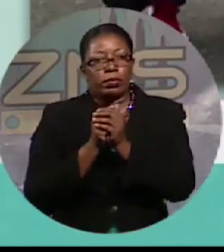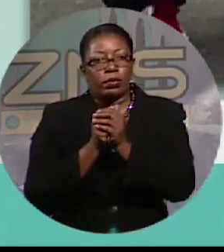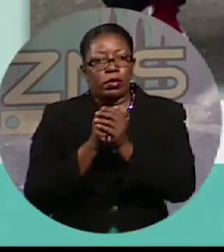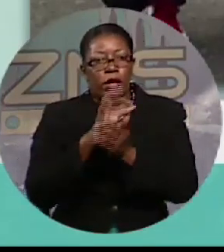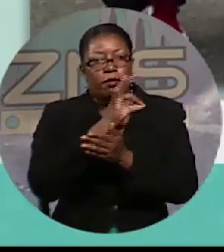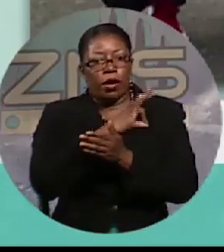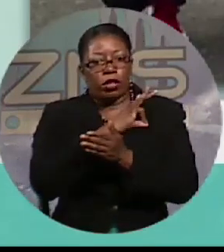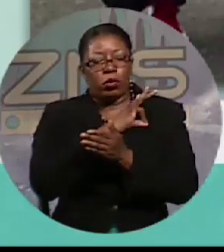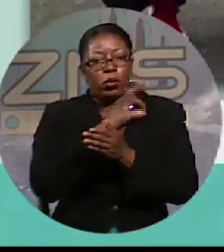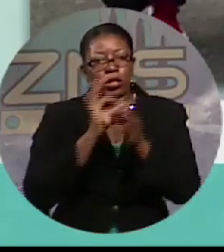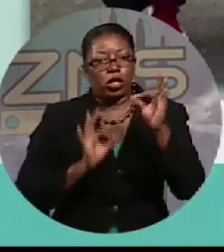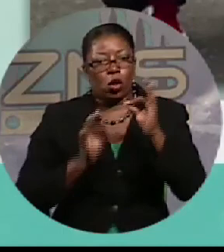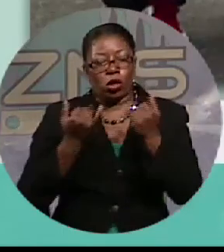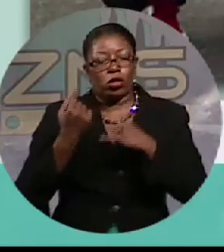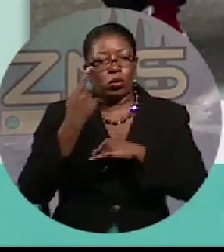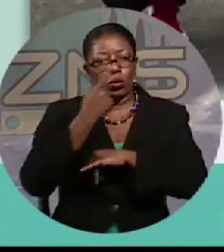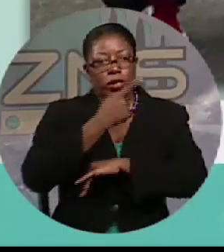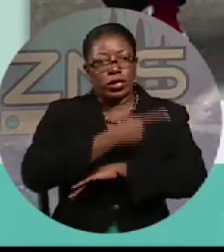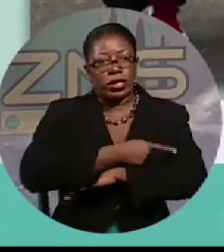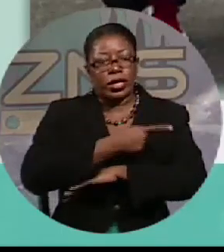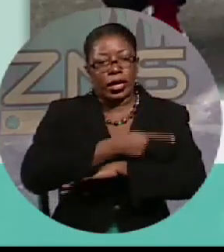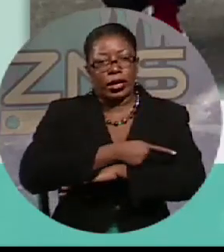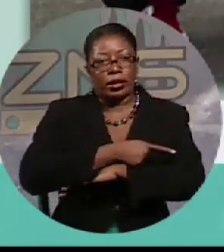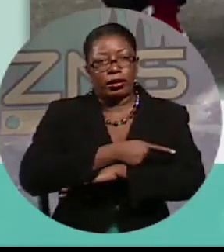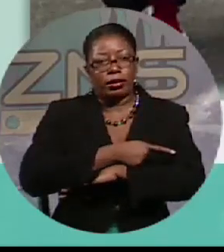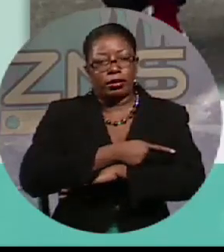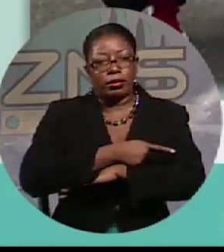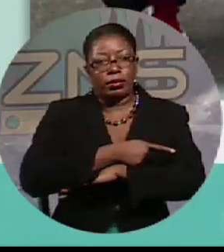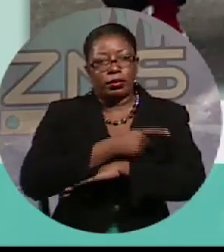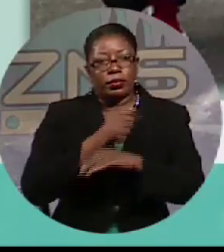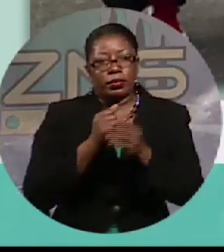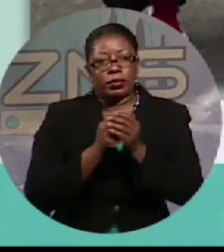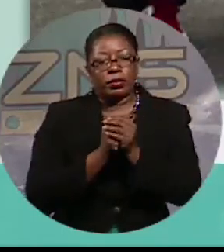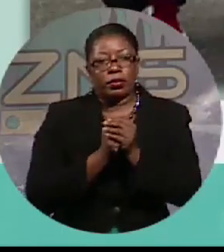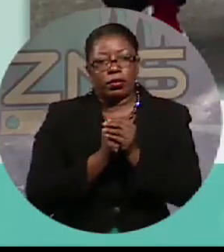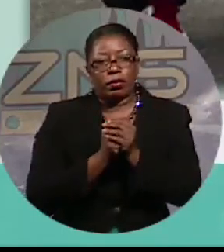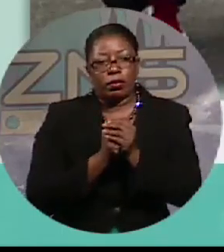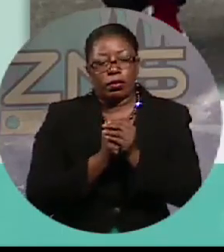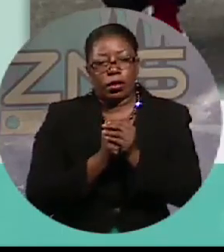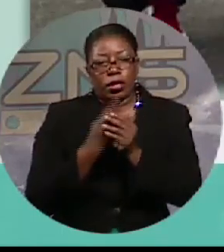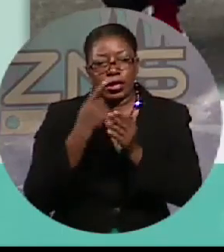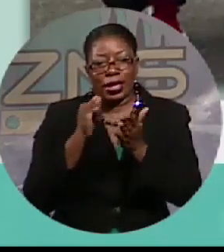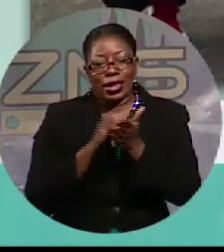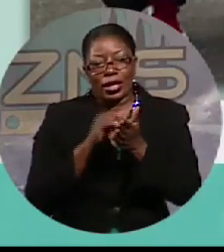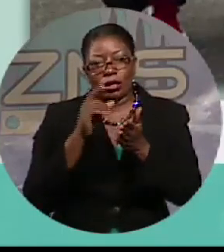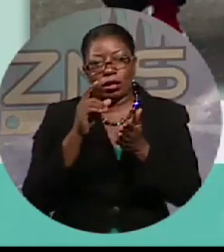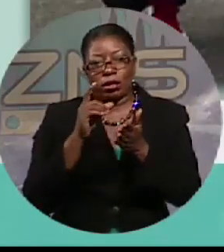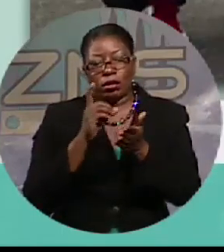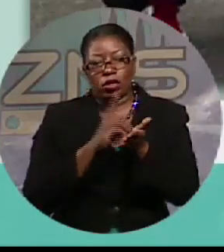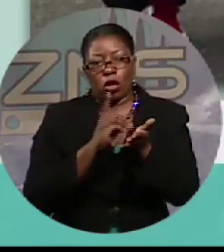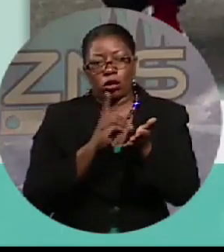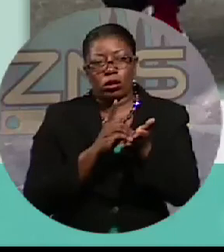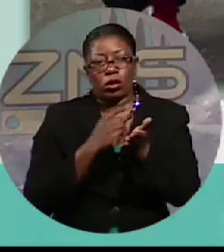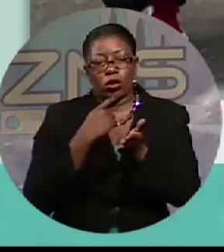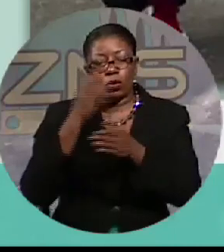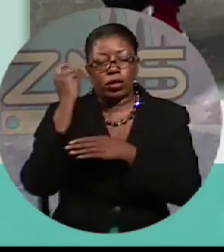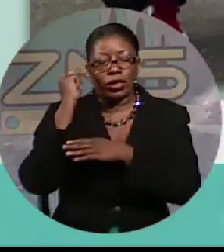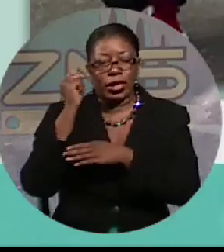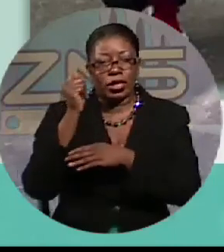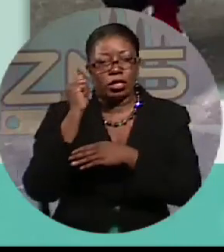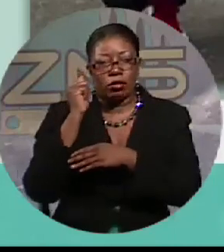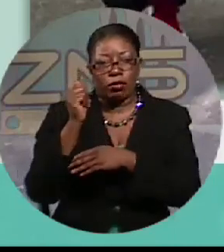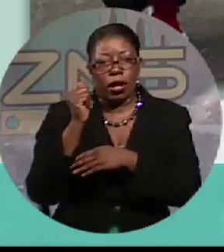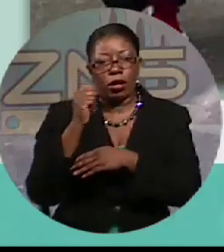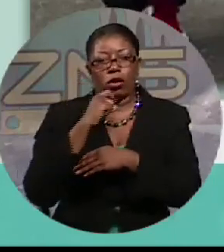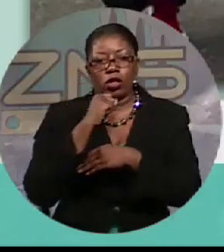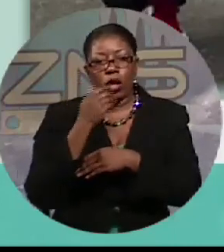Farrington appeared in court today for sentencing, but the matter was adjourned due to the fact that the doctor expected to testify was unavailable. The matter has now been